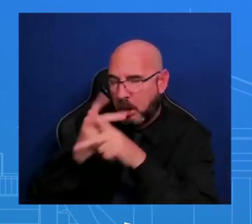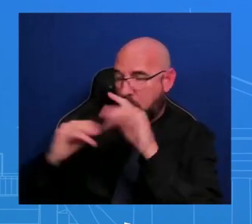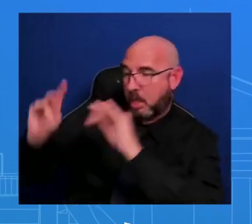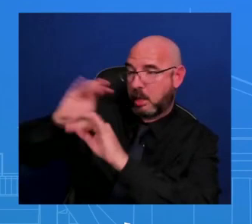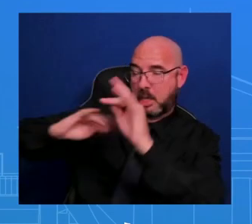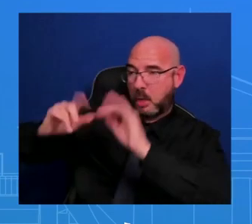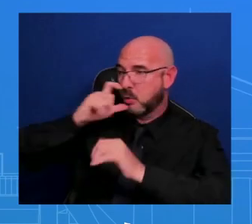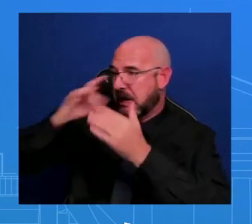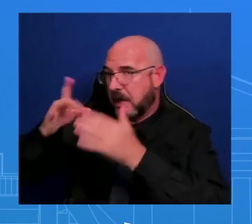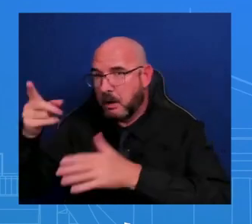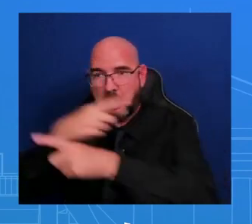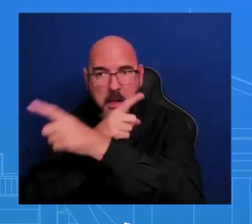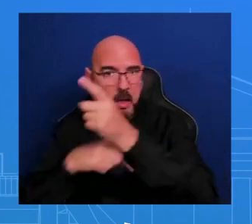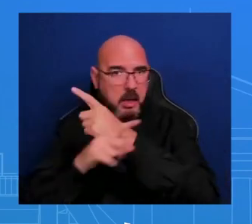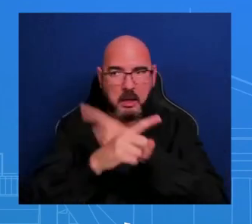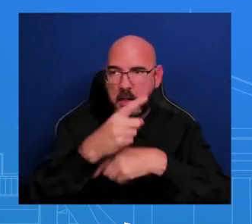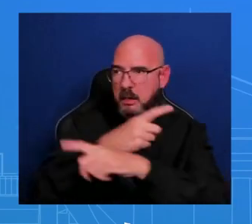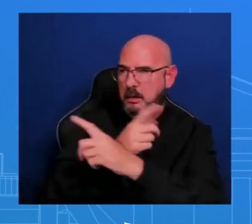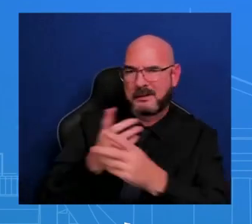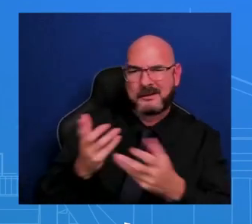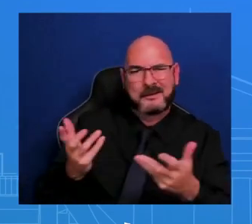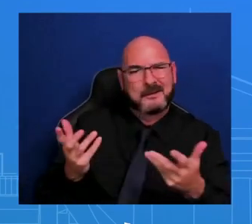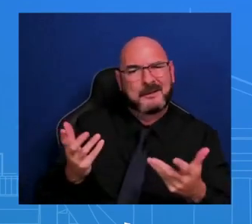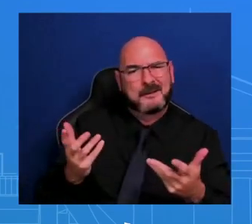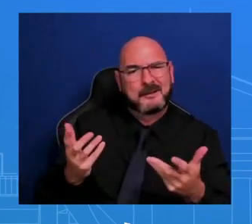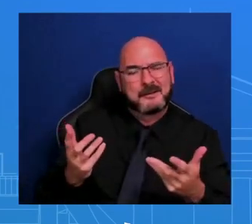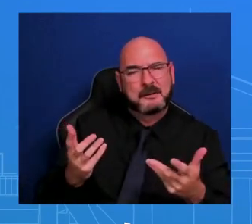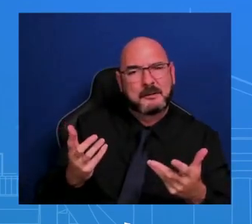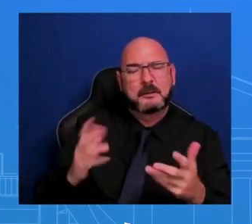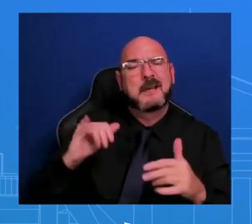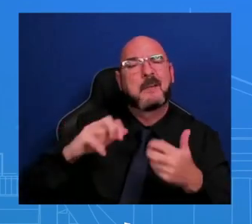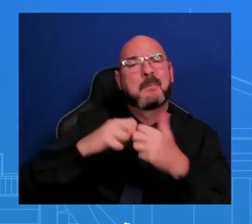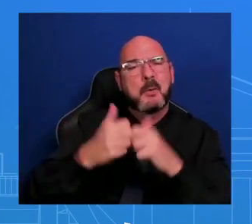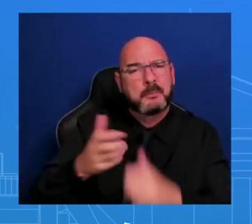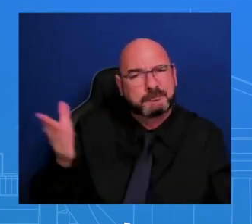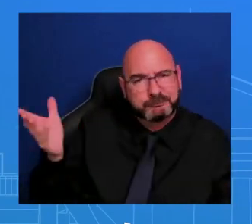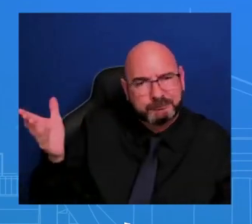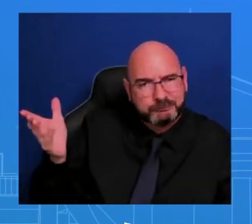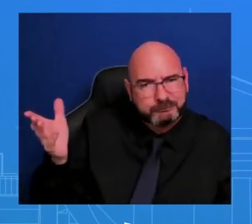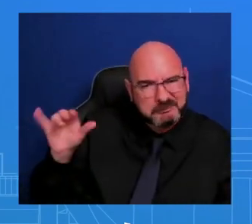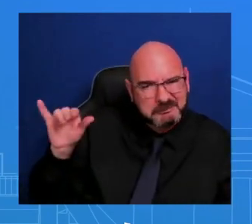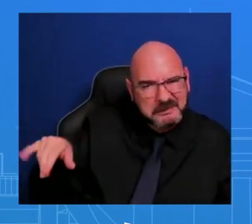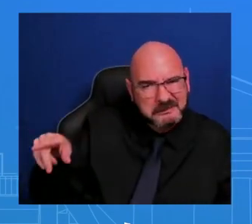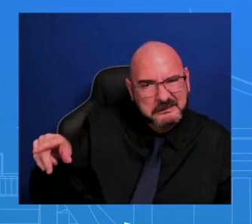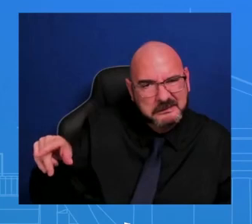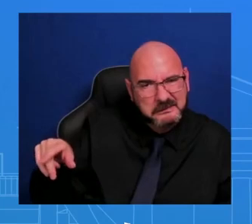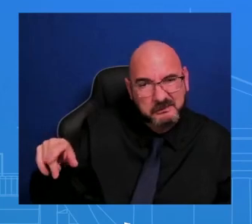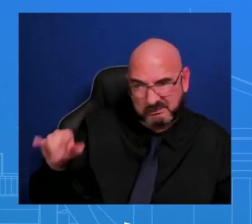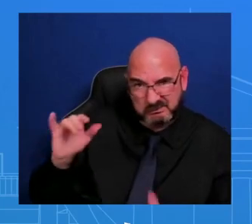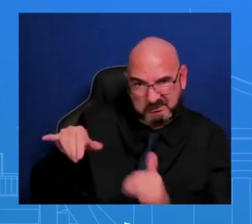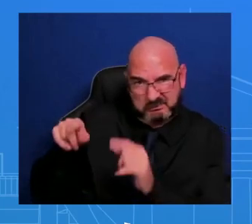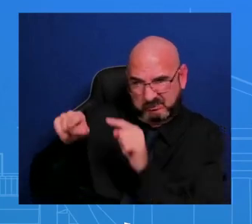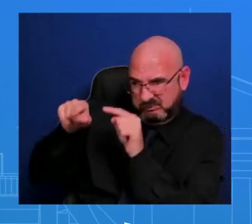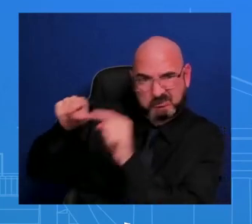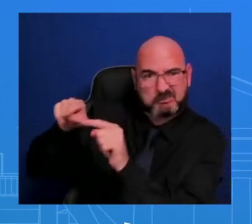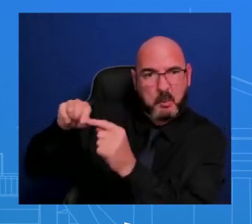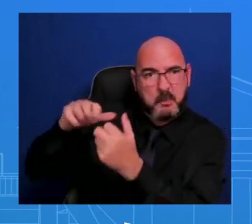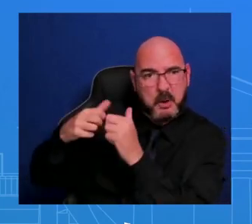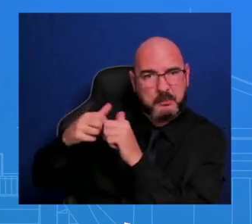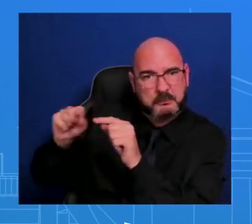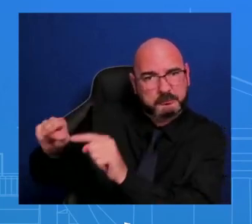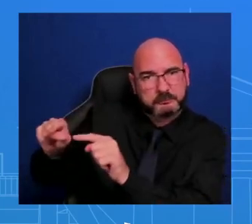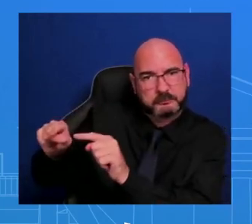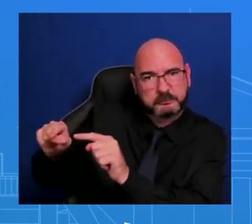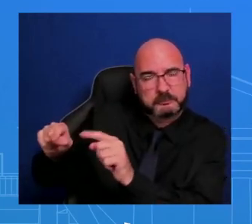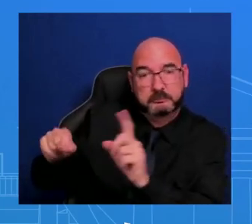be the Speaker of the House, and that's a problem. We see that as a problem. But we're going to continue to do everything once they decide, and